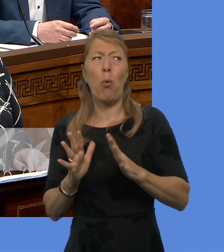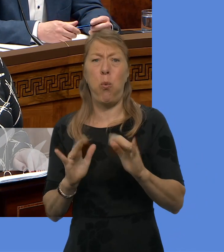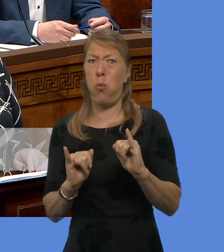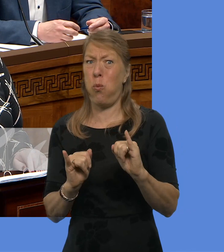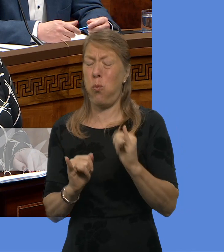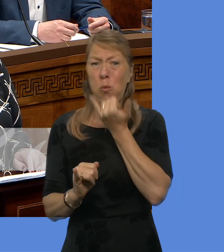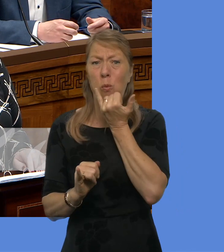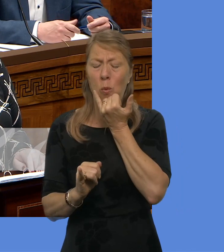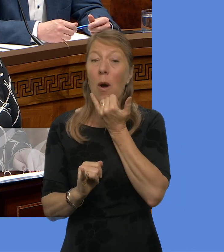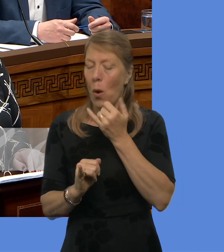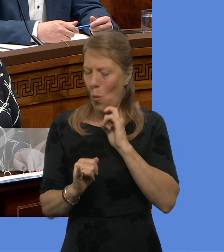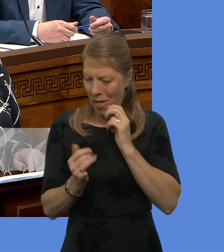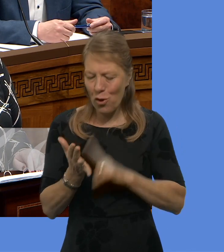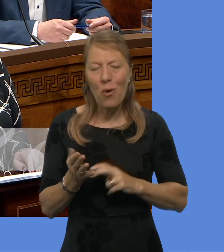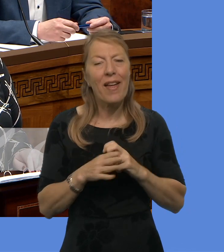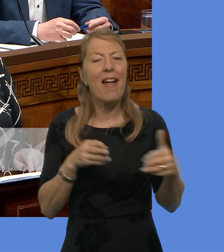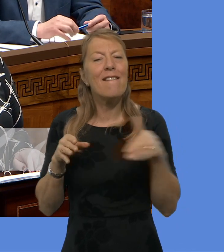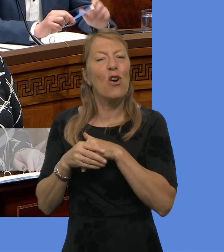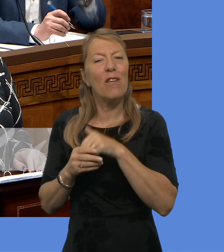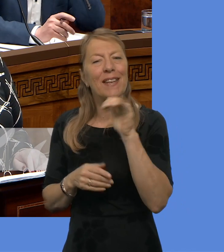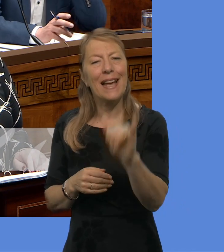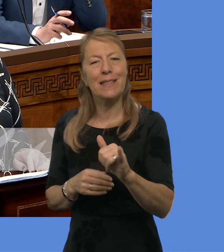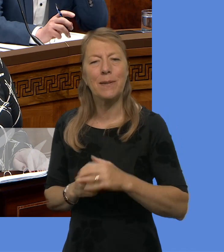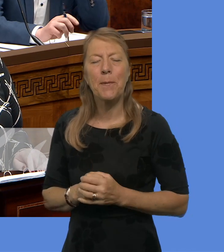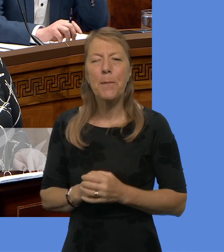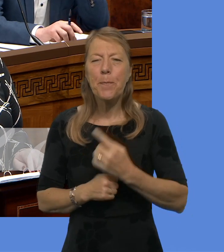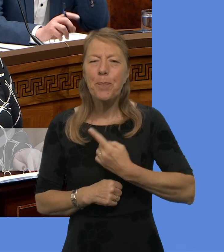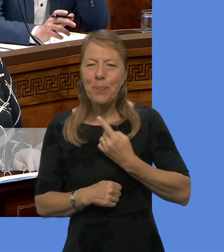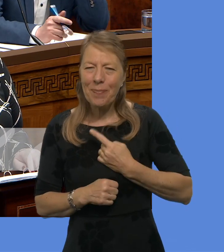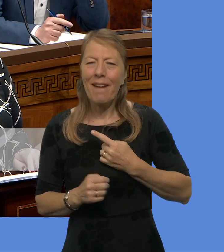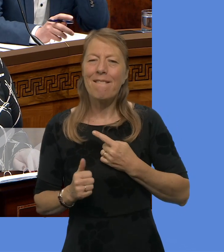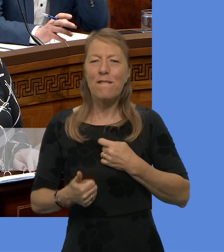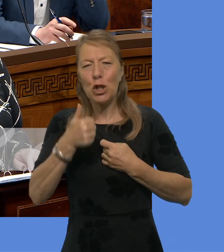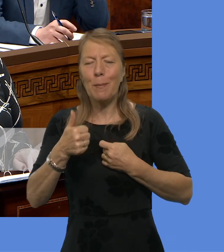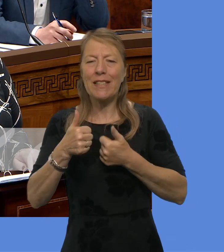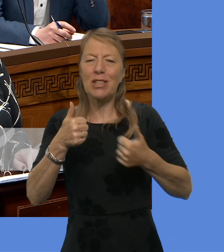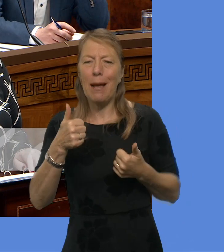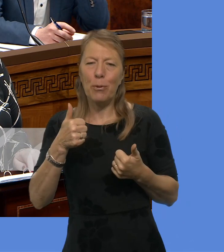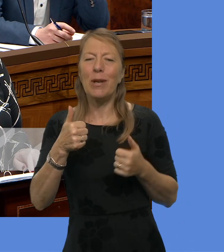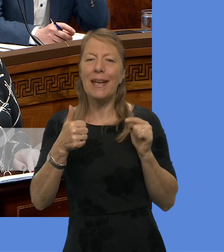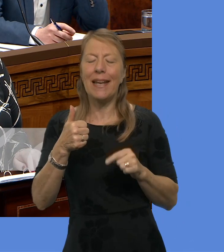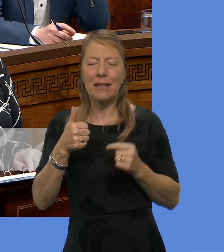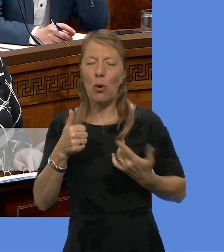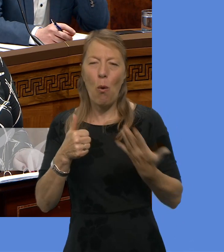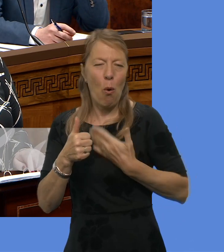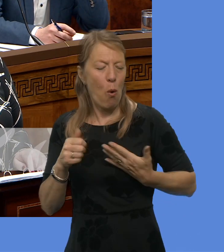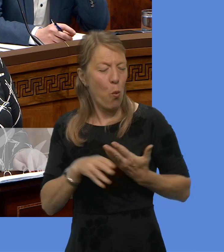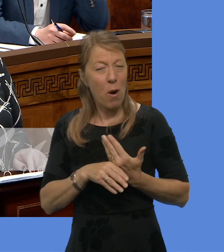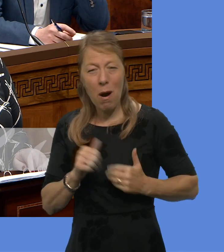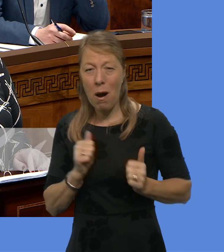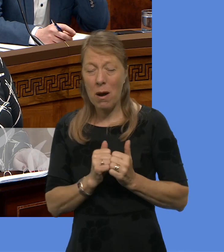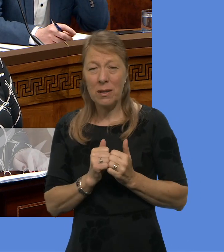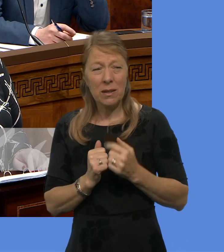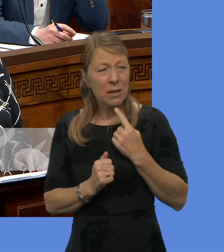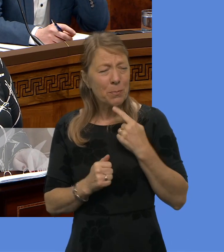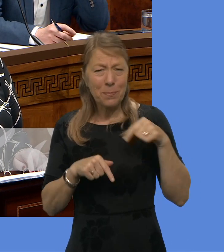First Minister and myself have worked very hard to achieve. We were very keen to ensure that people in Northern Ireland who were affected by this scandal were given